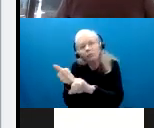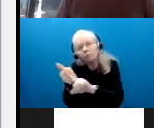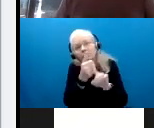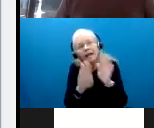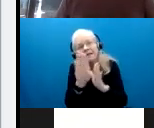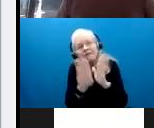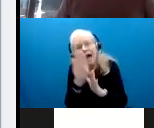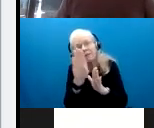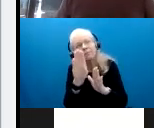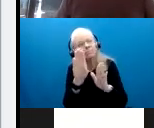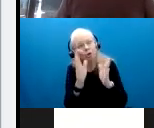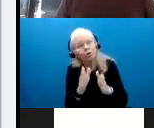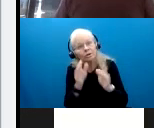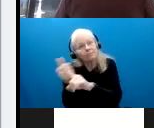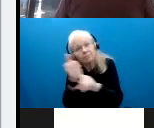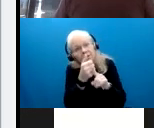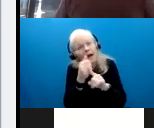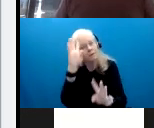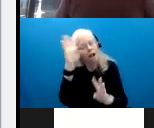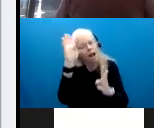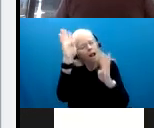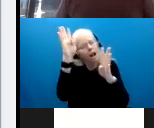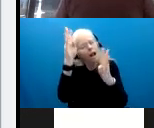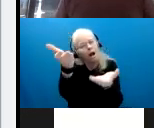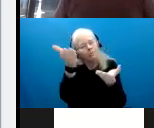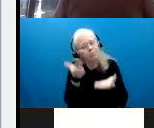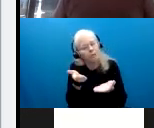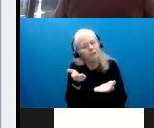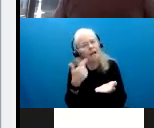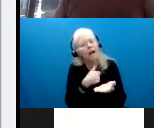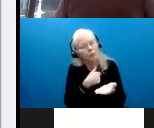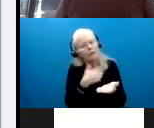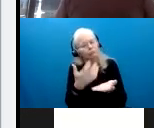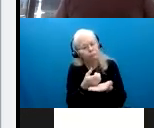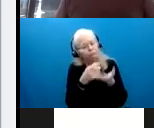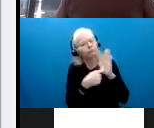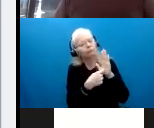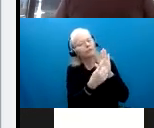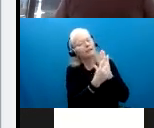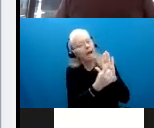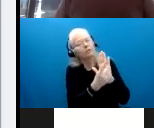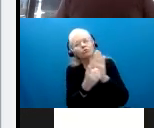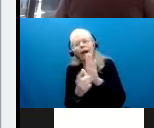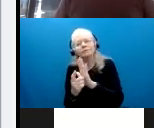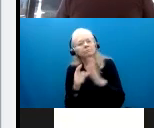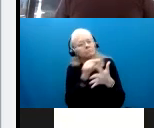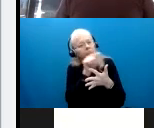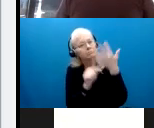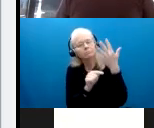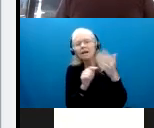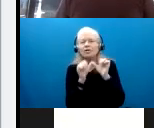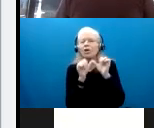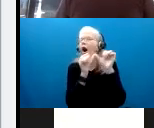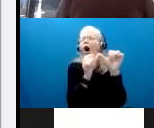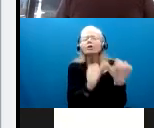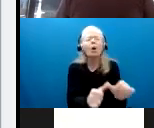those various creative ideas through demonstration projects, plural, and just have it as an ongoing policy so that we're